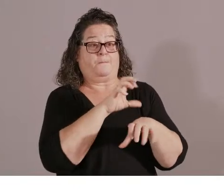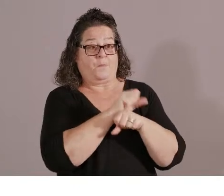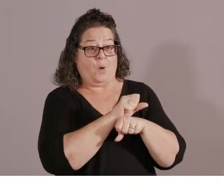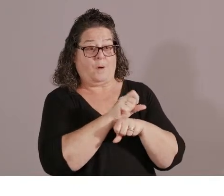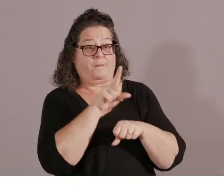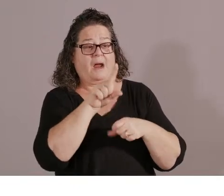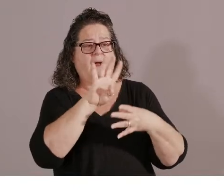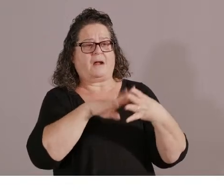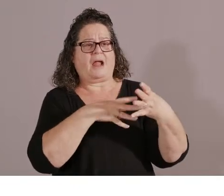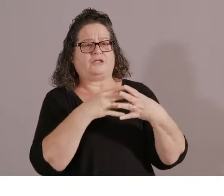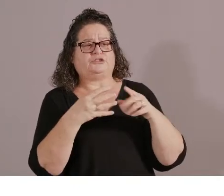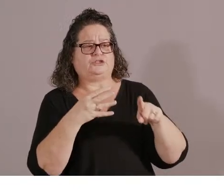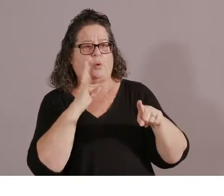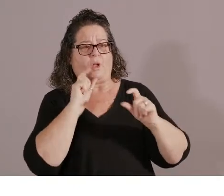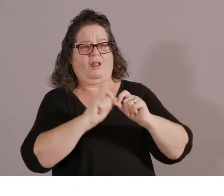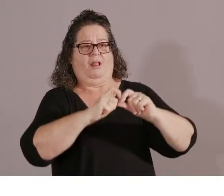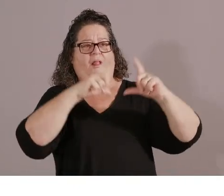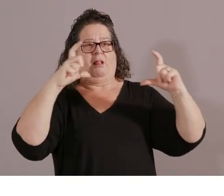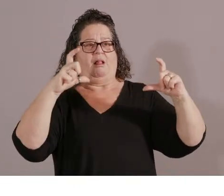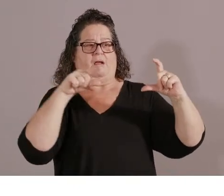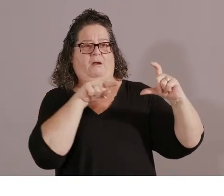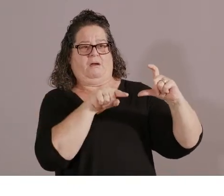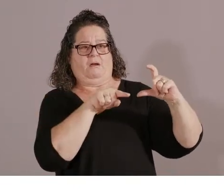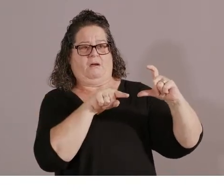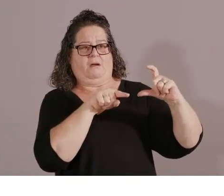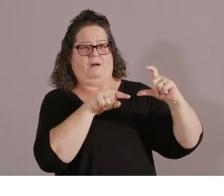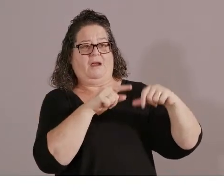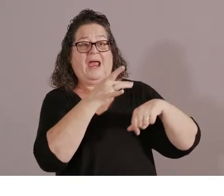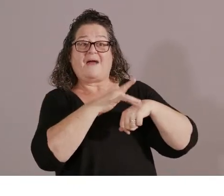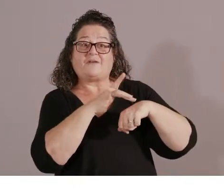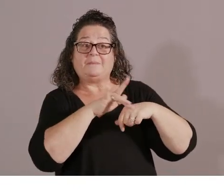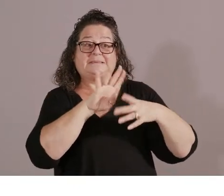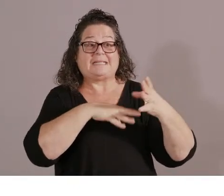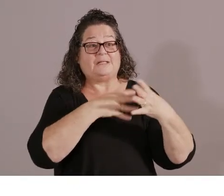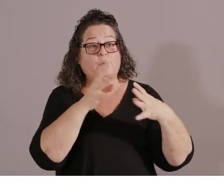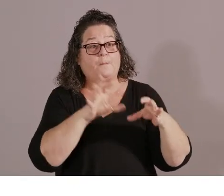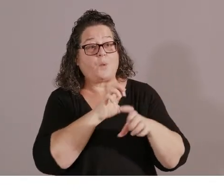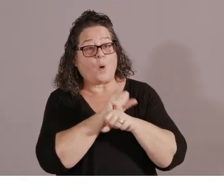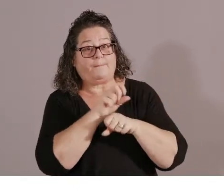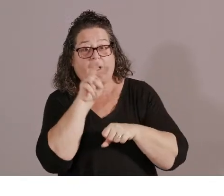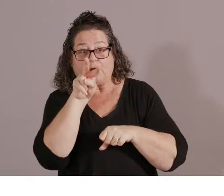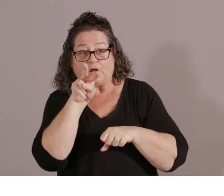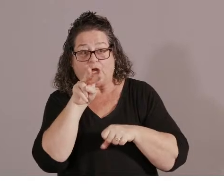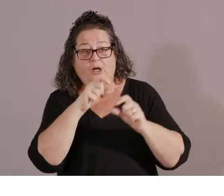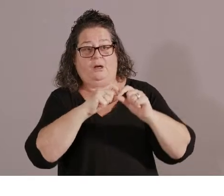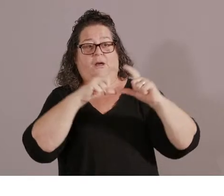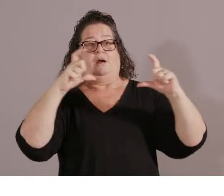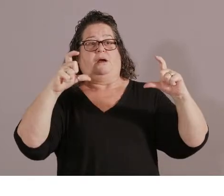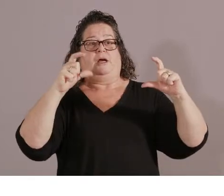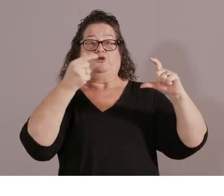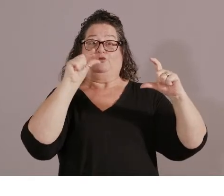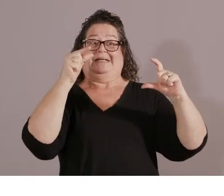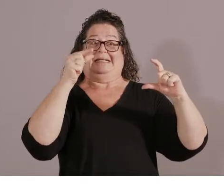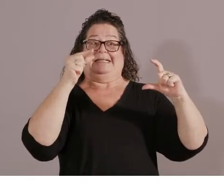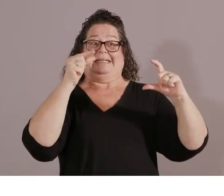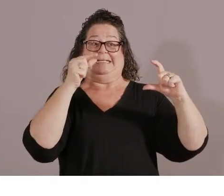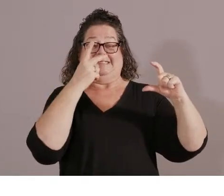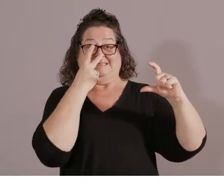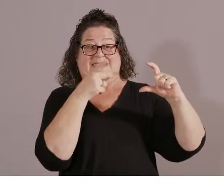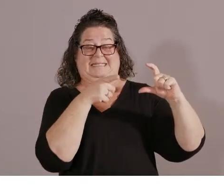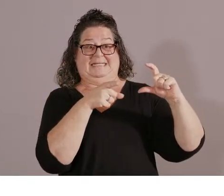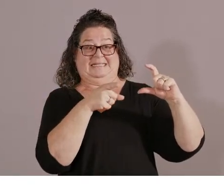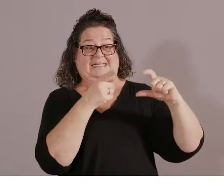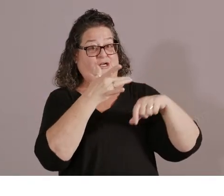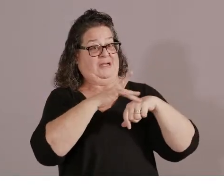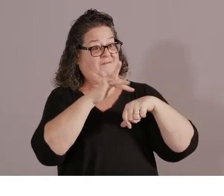have appointments that are available for scheduling will be identified as green. So you can just click on the green